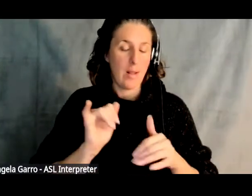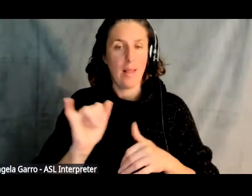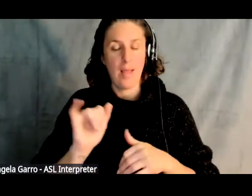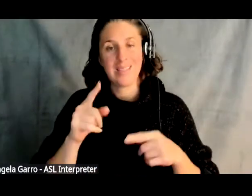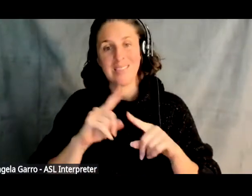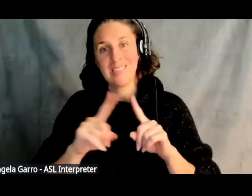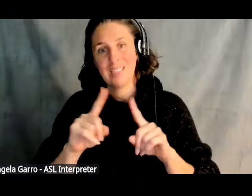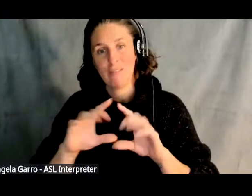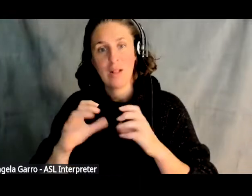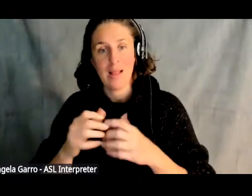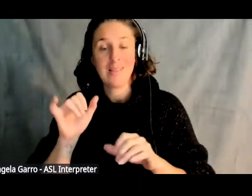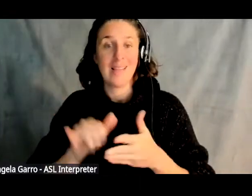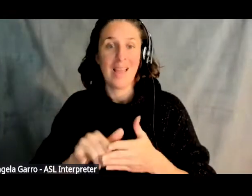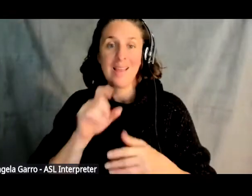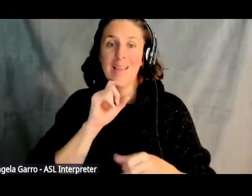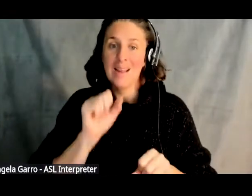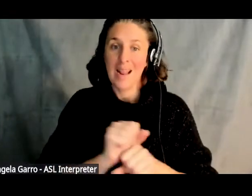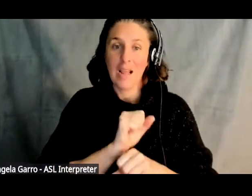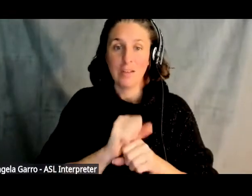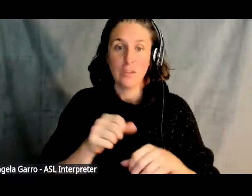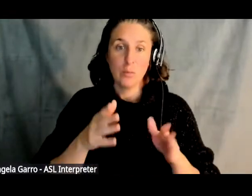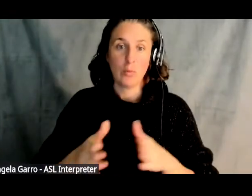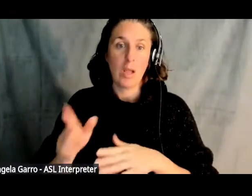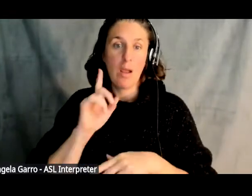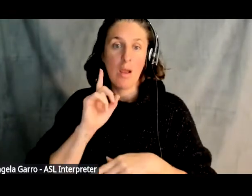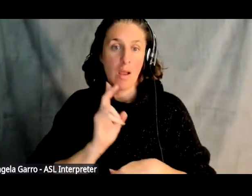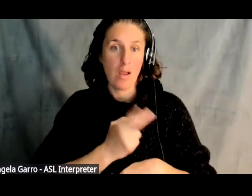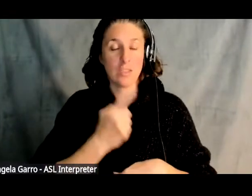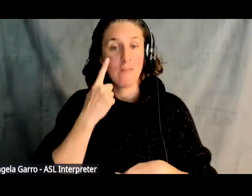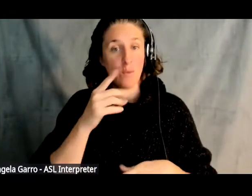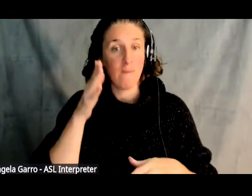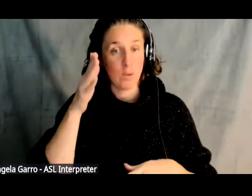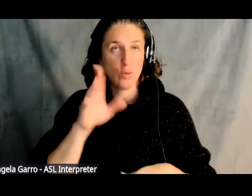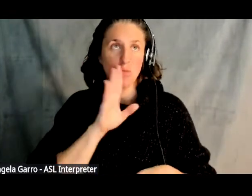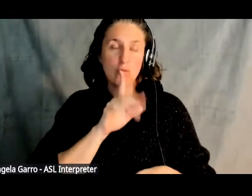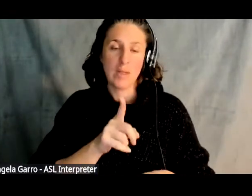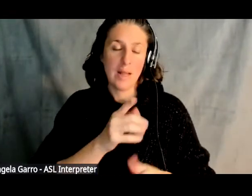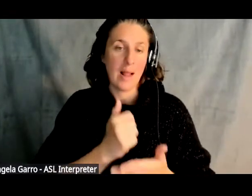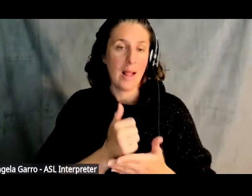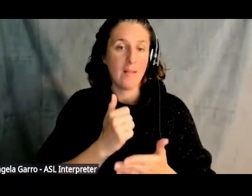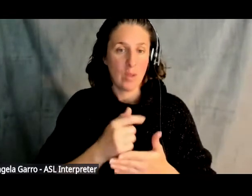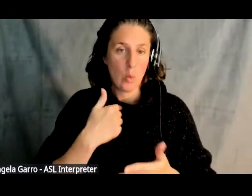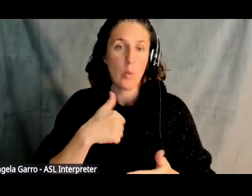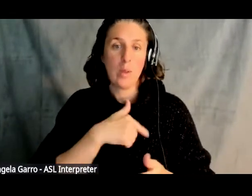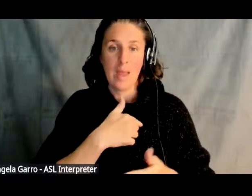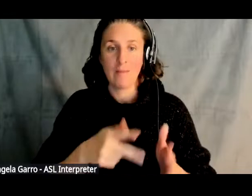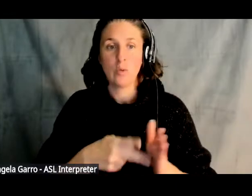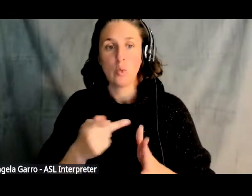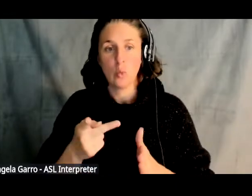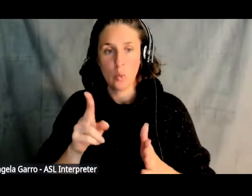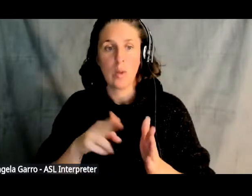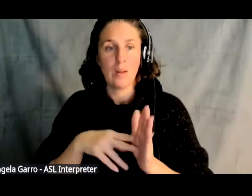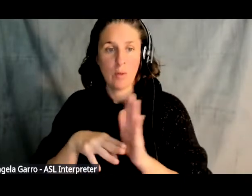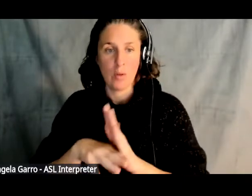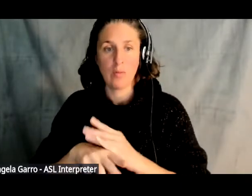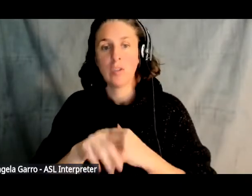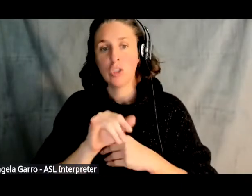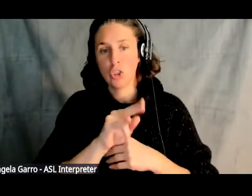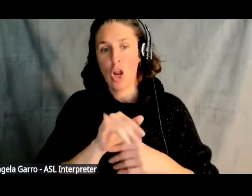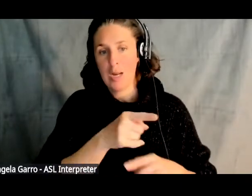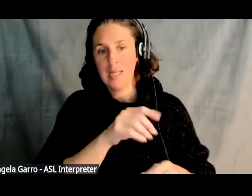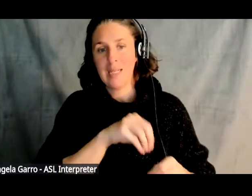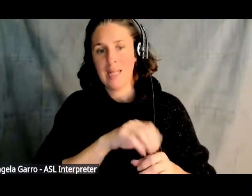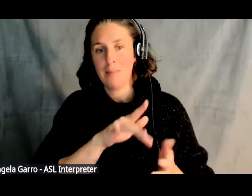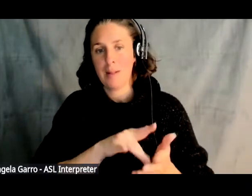that can actually prepare us for our future would be really helpful. We do have dual enrollment. Johnny here is in middle college,